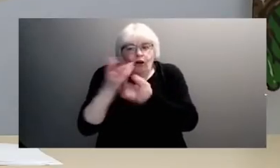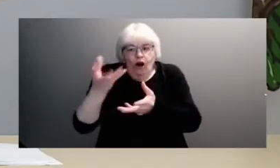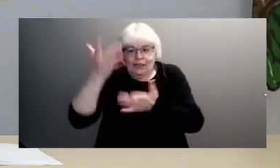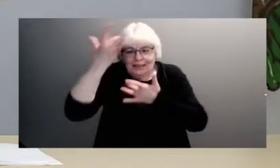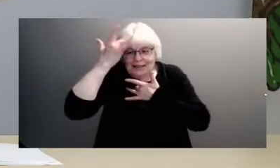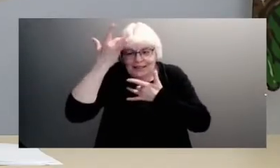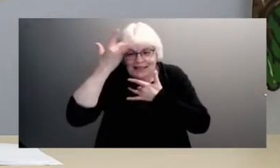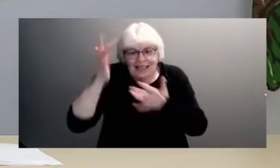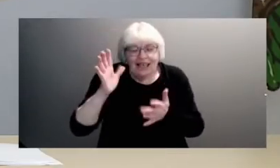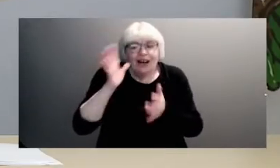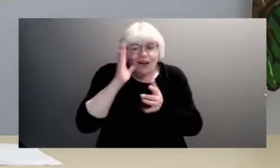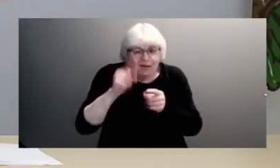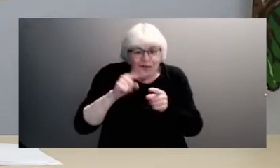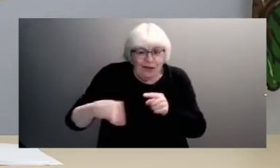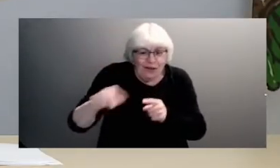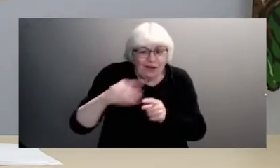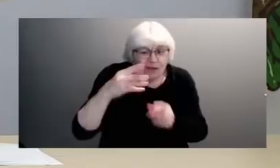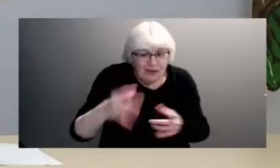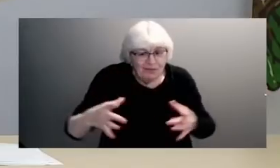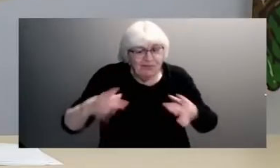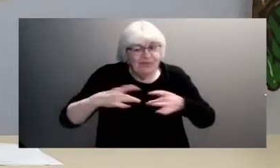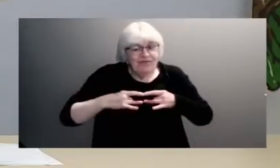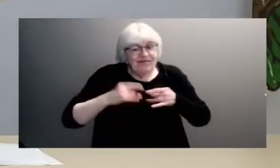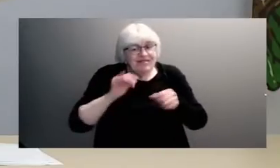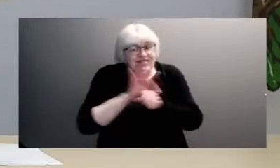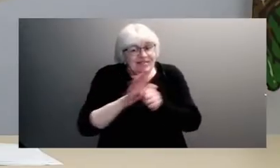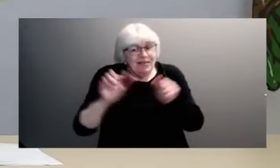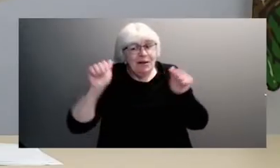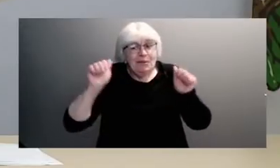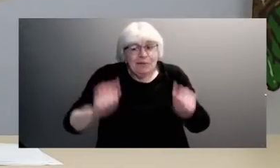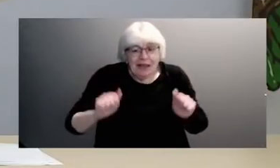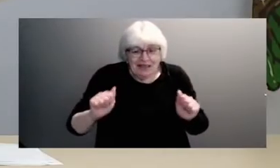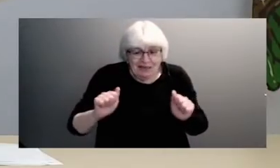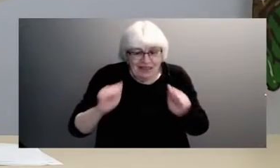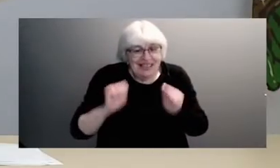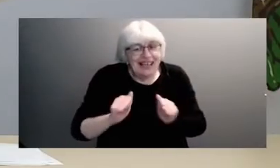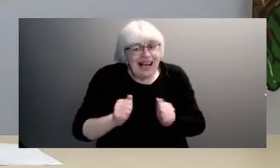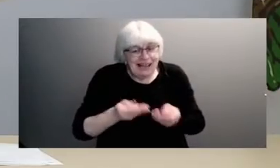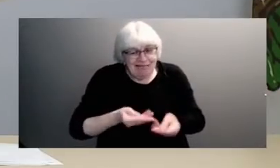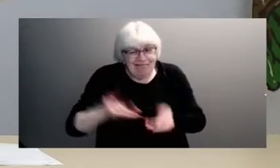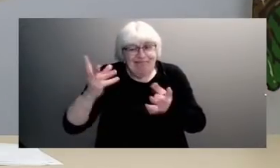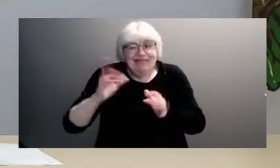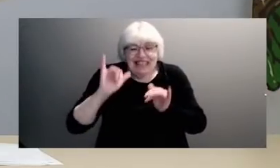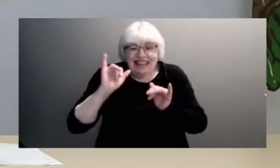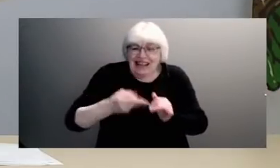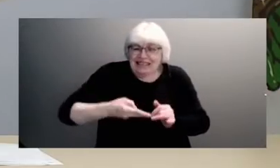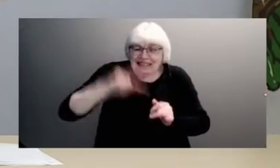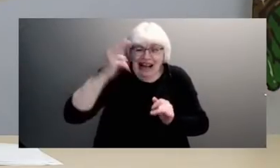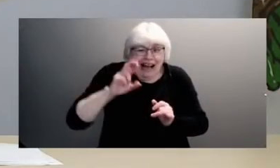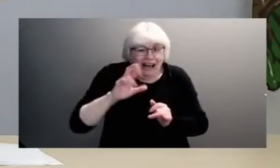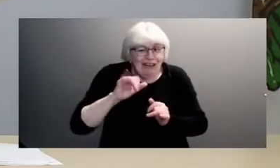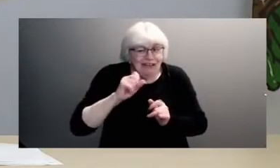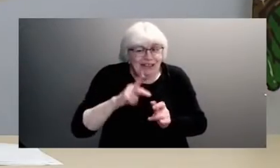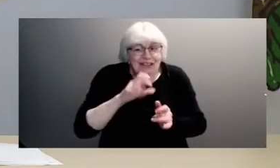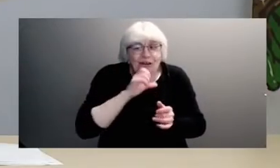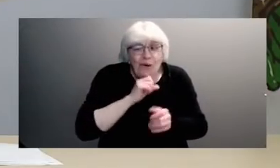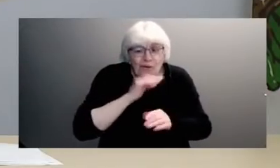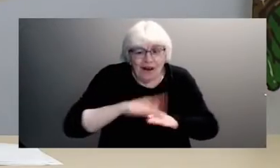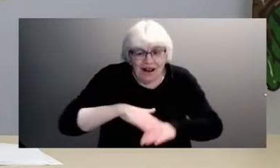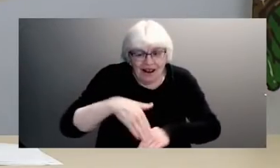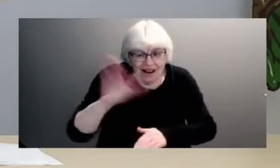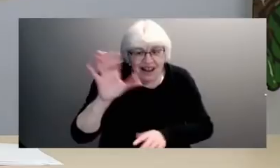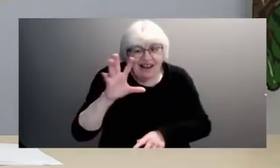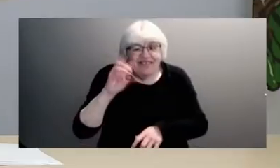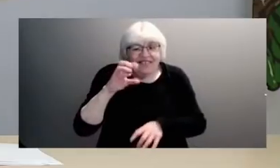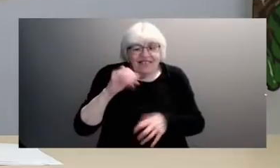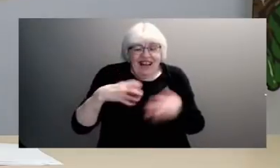get their booster doses, people age 50 and over, healthcare workers, and anyone who is moderately to severely immunocompromised. And you